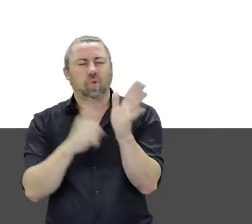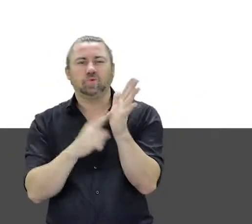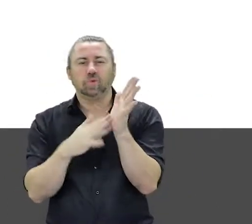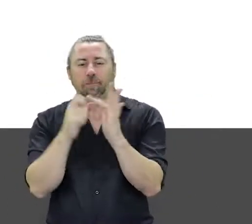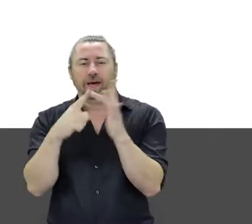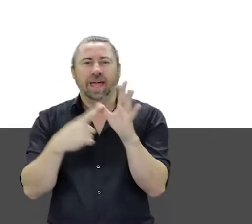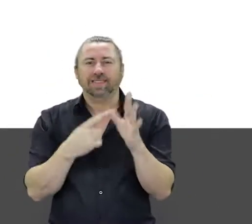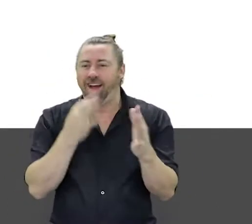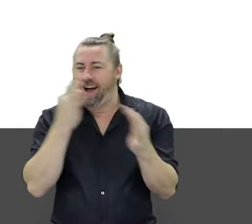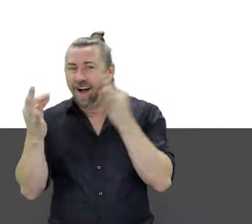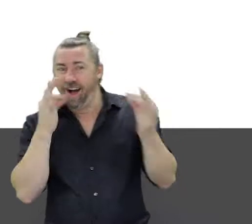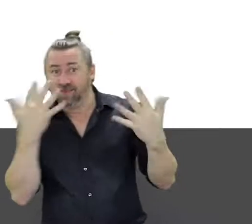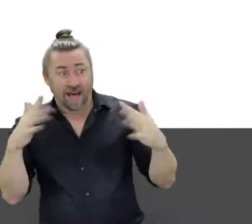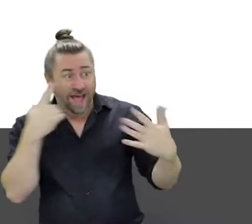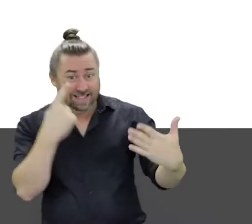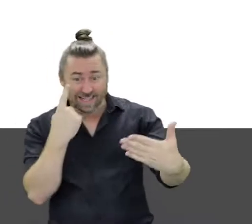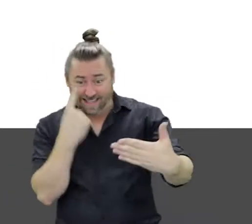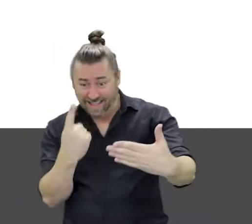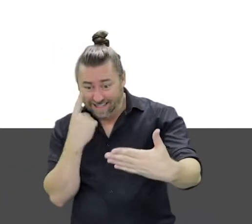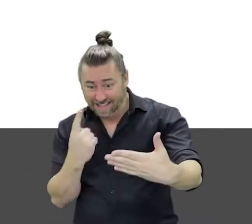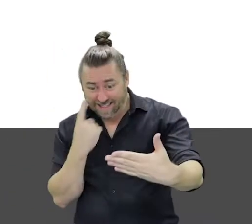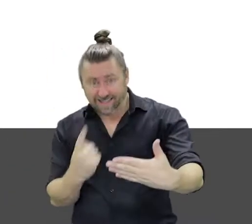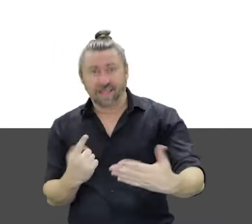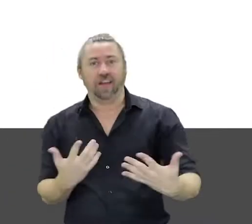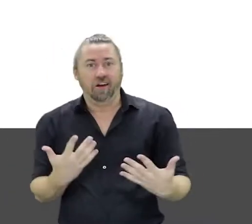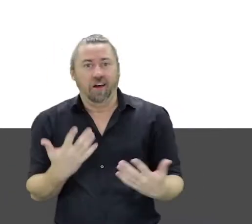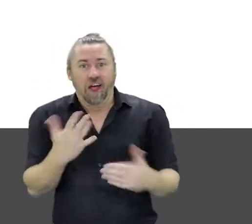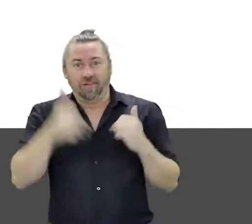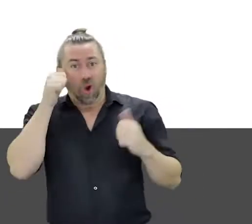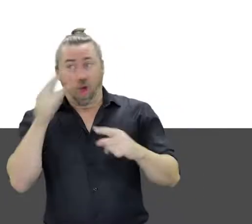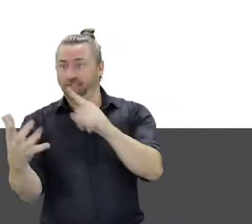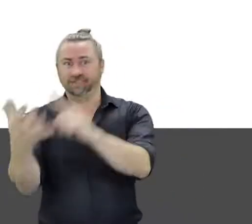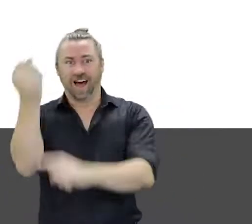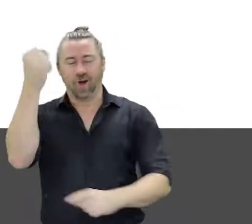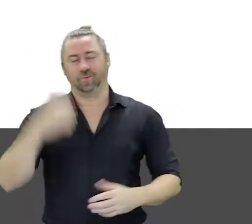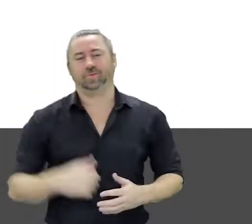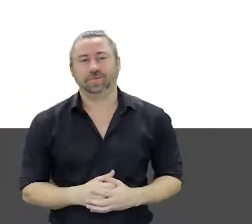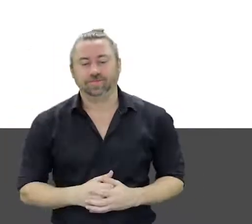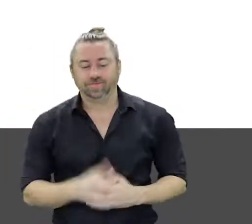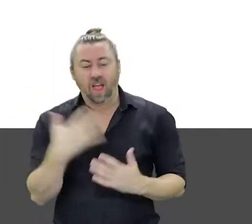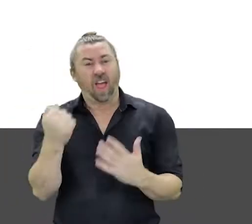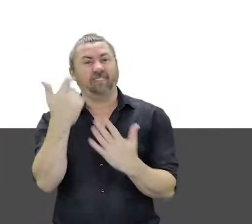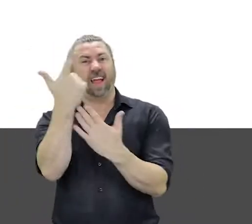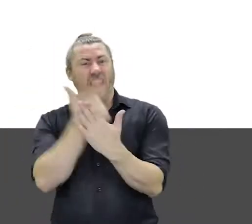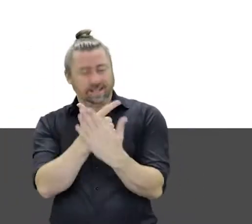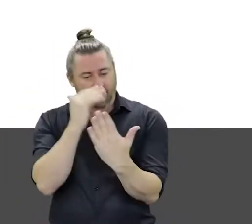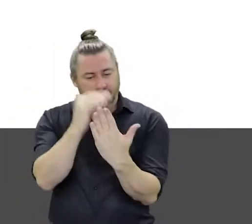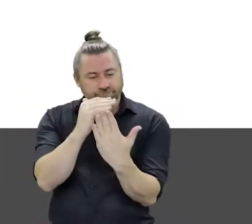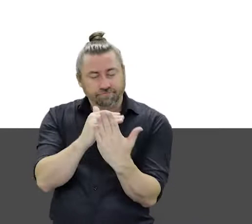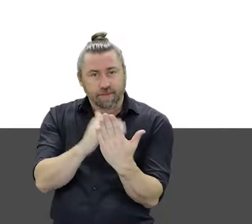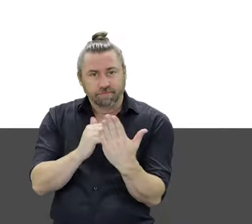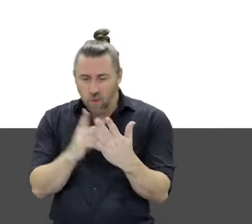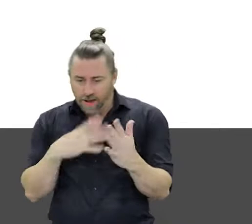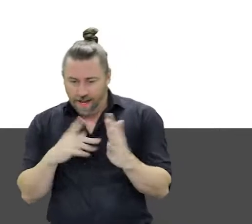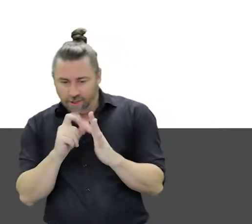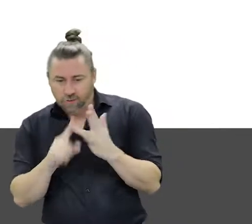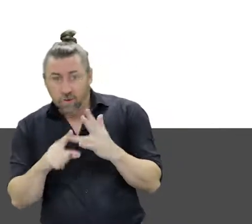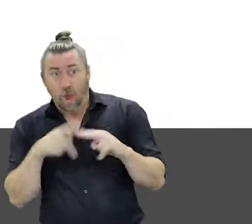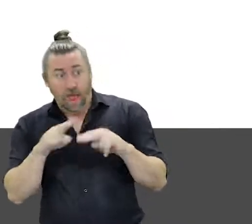is a general checklist for all emergencies and disasters, whether your pets and animals are going with you or staying at